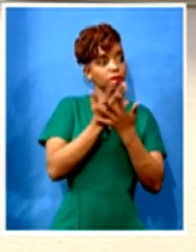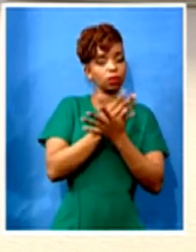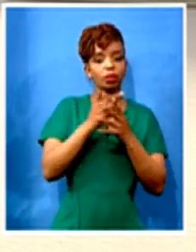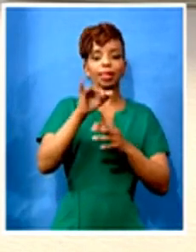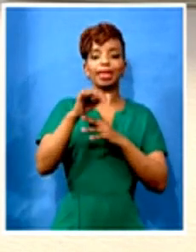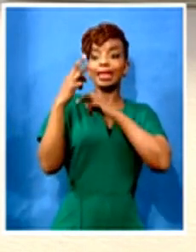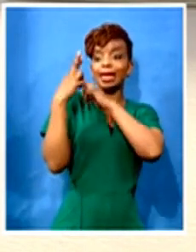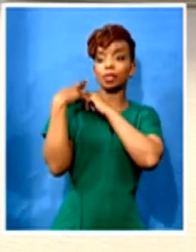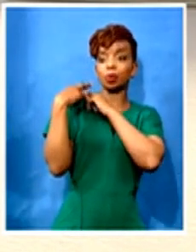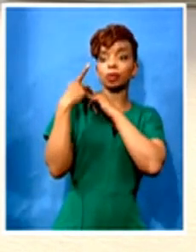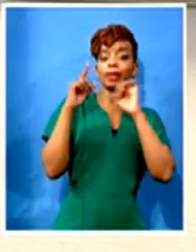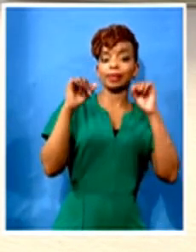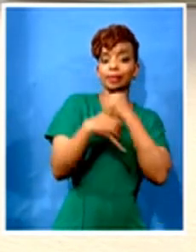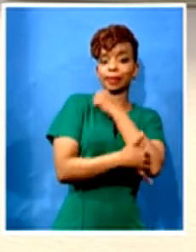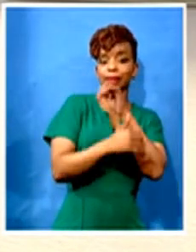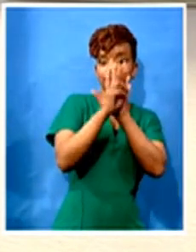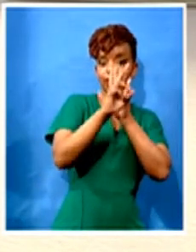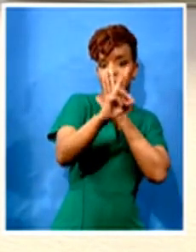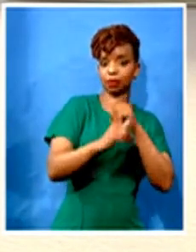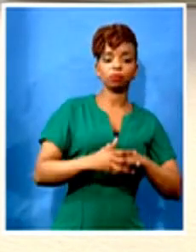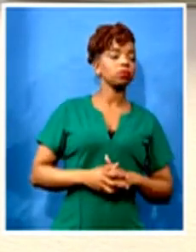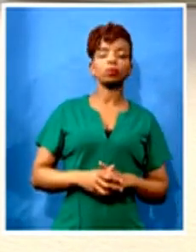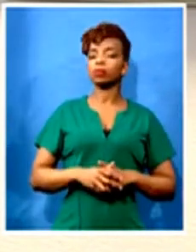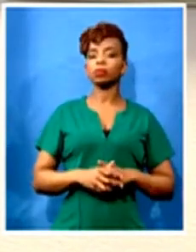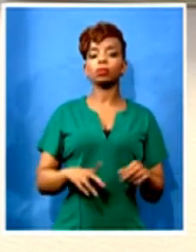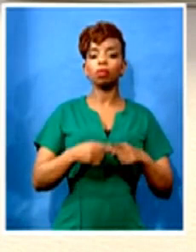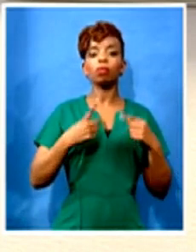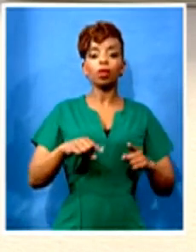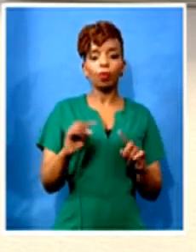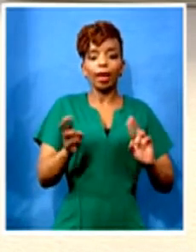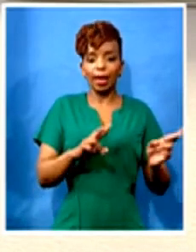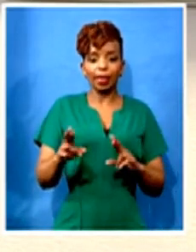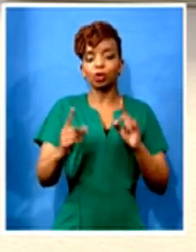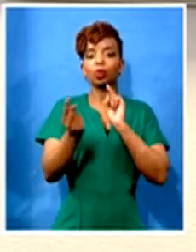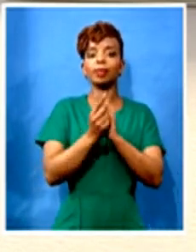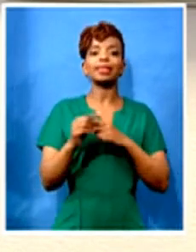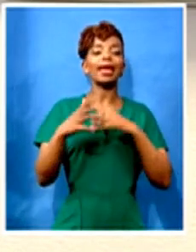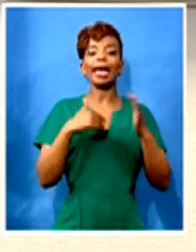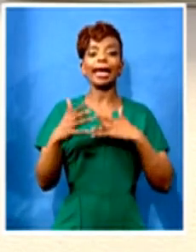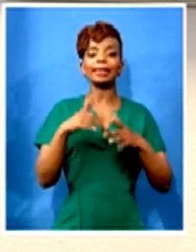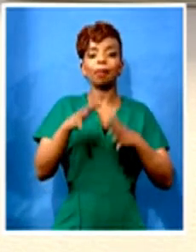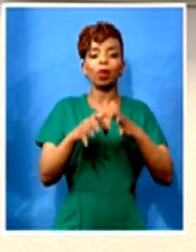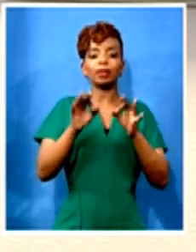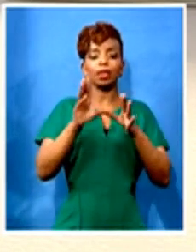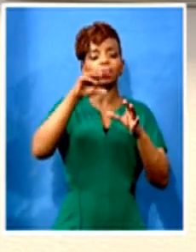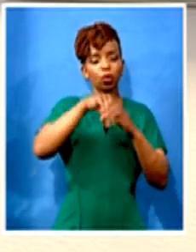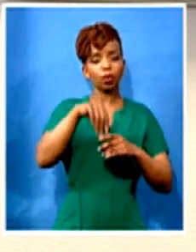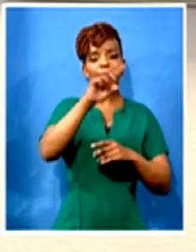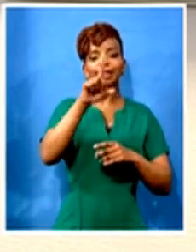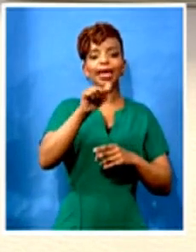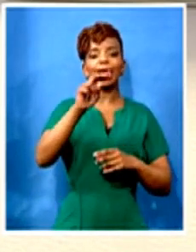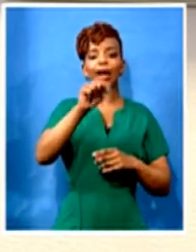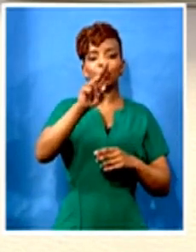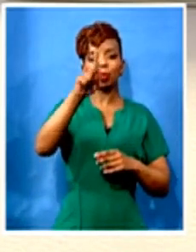any political party, including ZANU-PF, to raise our concern about the way they are conducting their